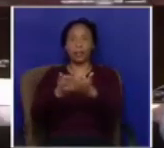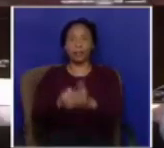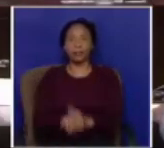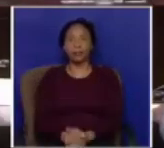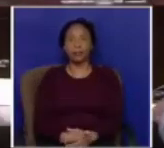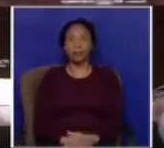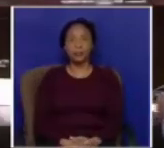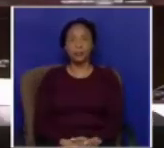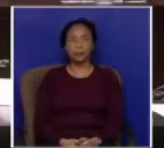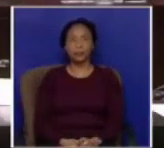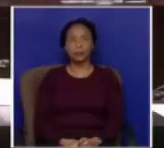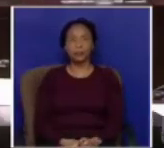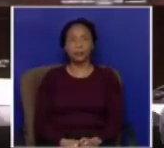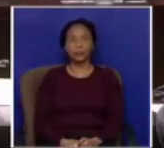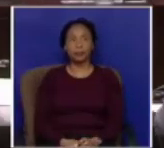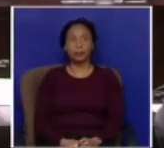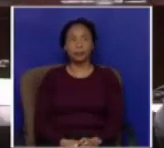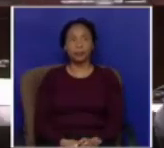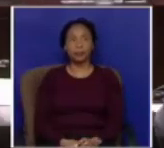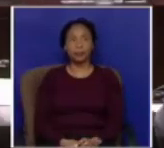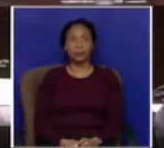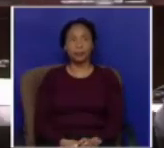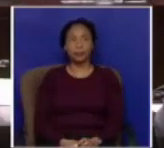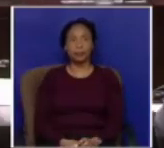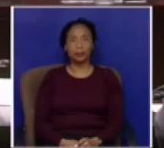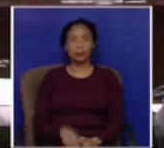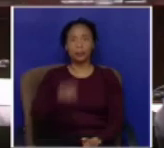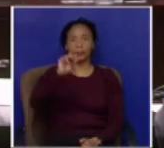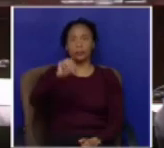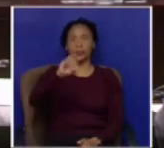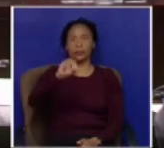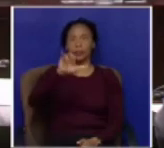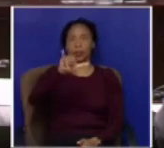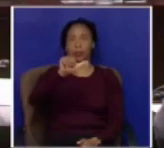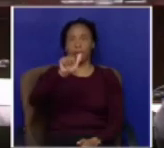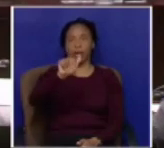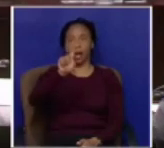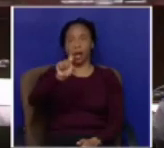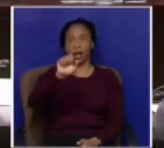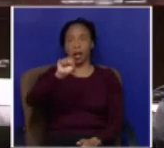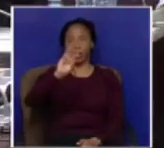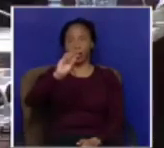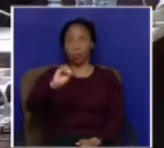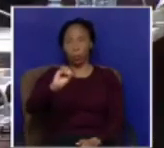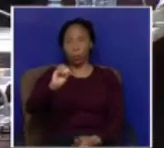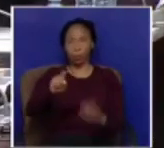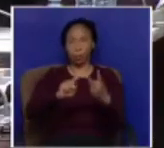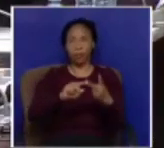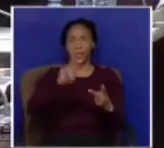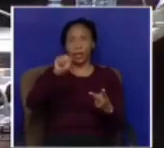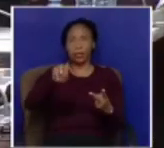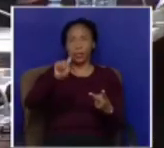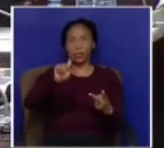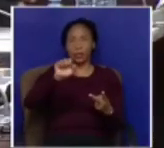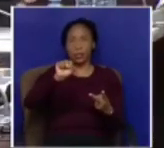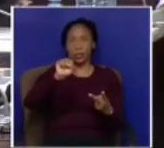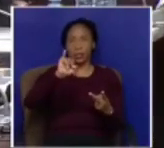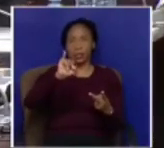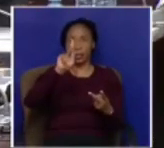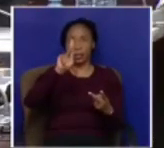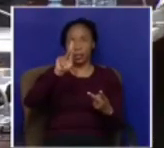Nyatso Isaac Kharebua, Mthiki Franz